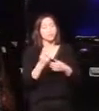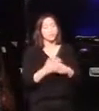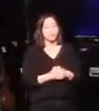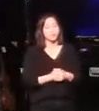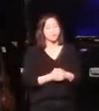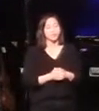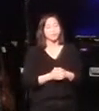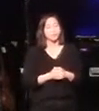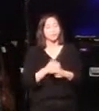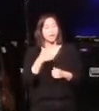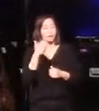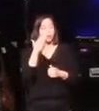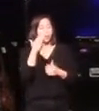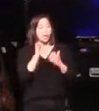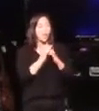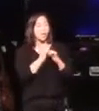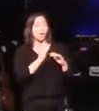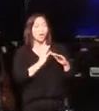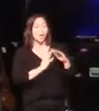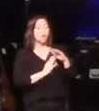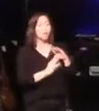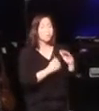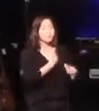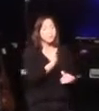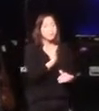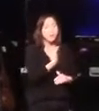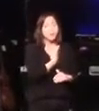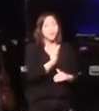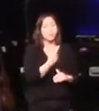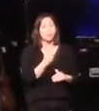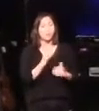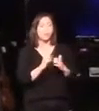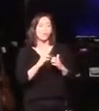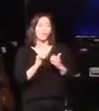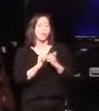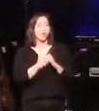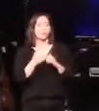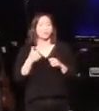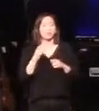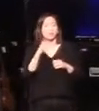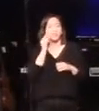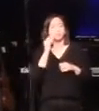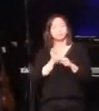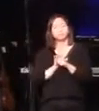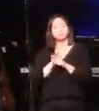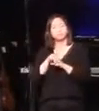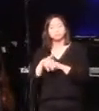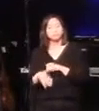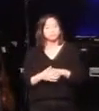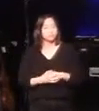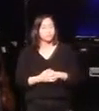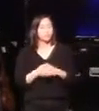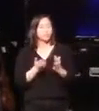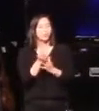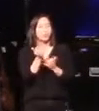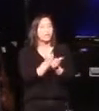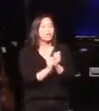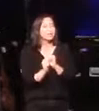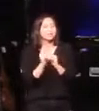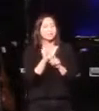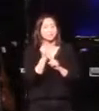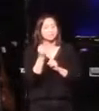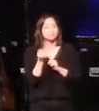low, and I know how to abound. In any and every circumstance, I